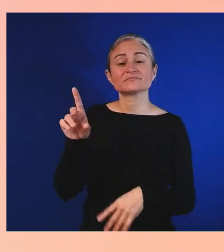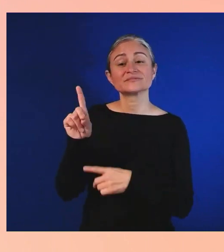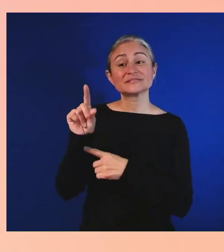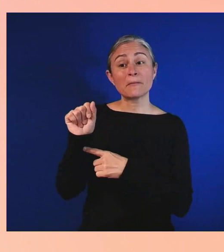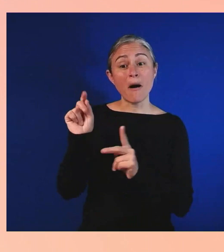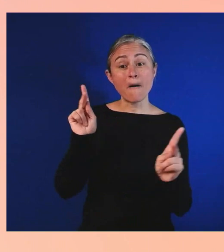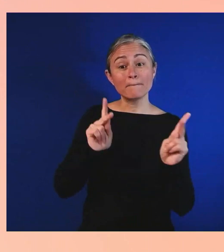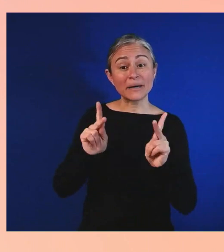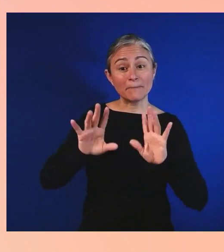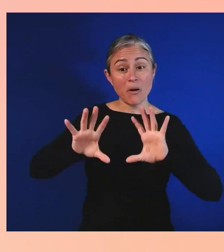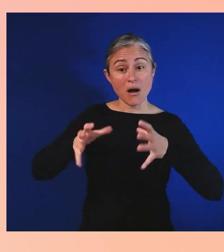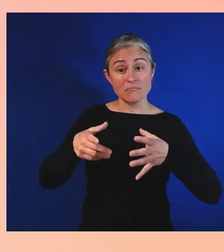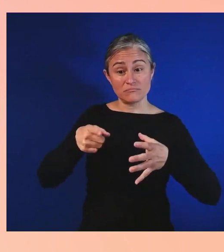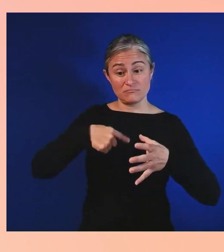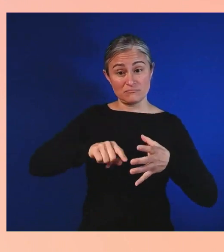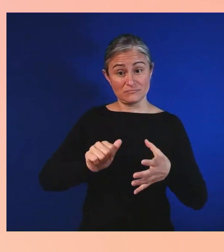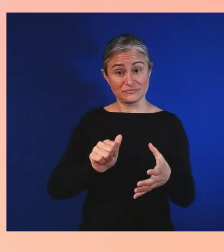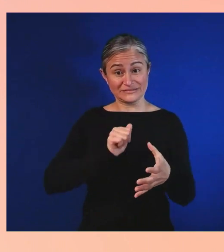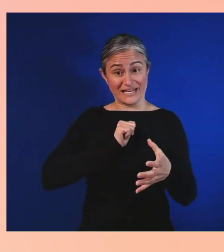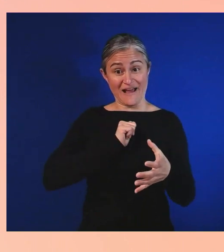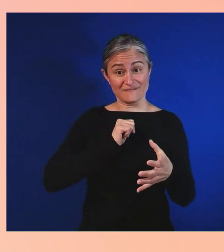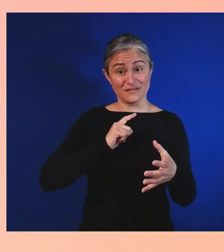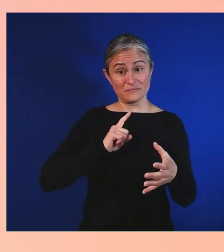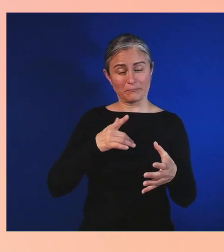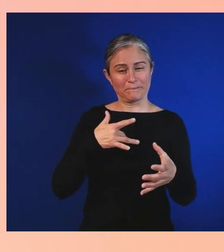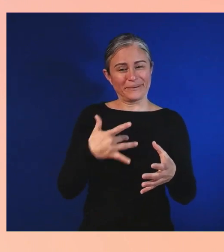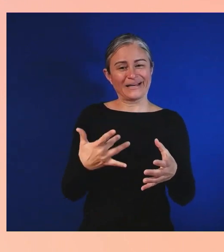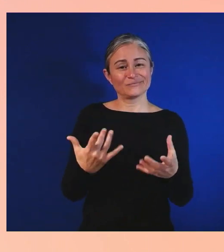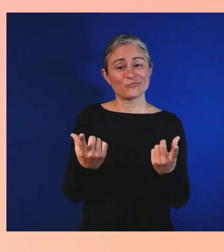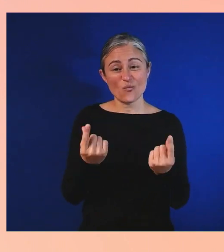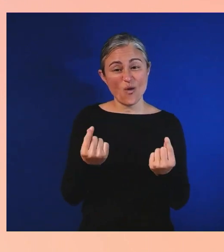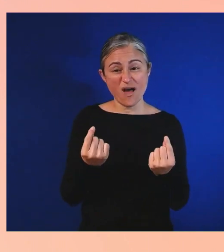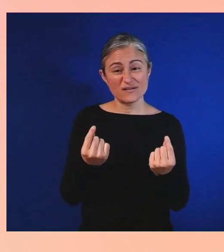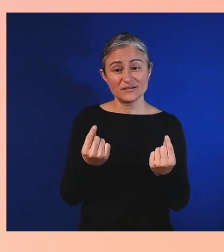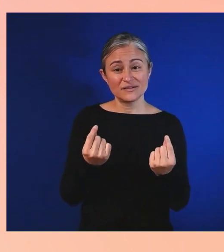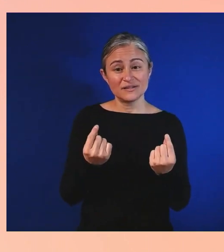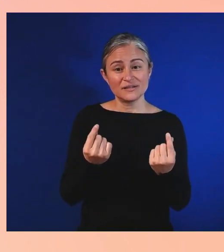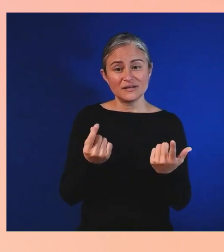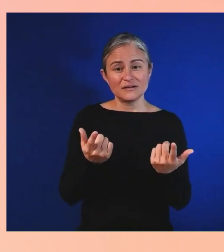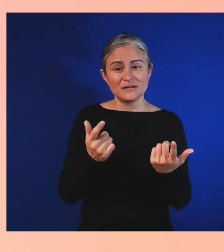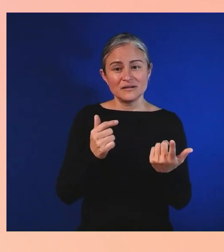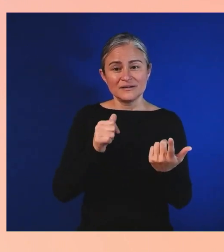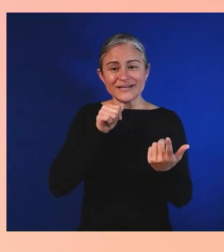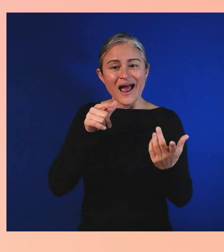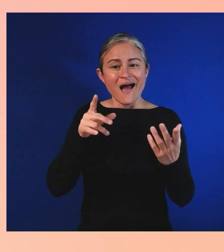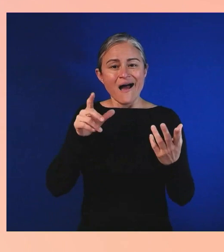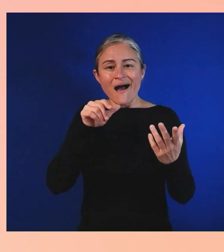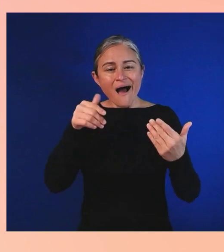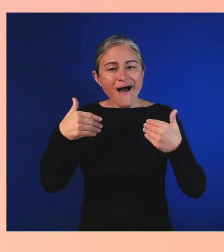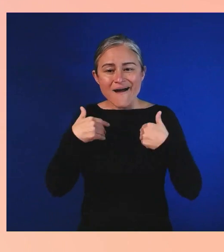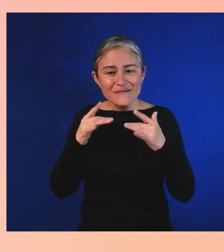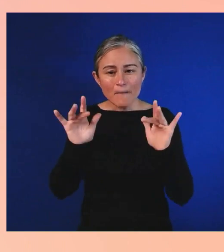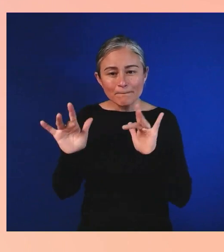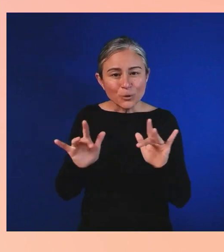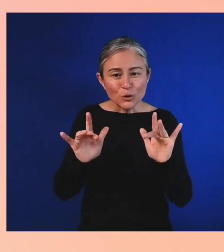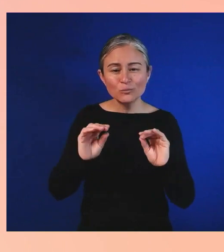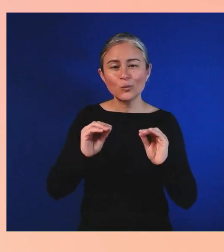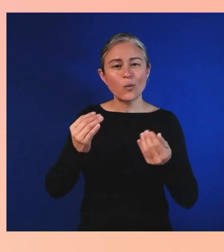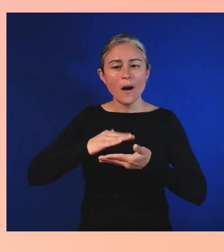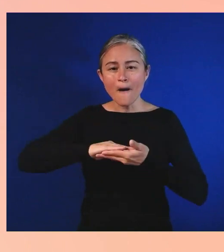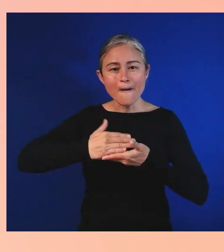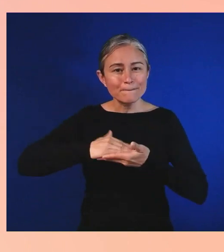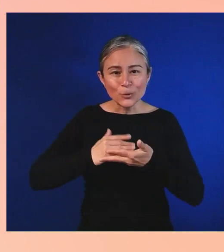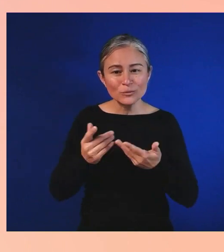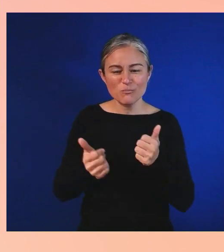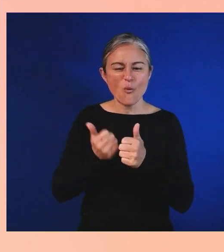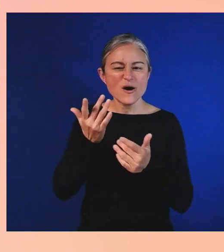a laptop or a tablet or a smartphone. And if we do, we're more likely to have limited access to the